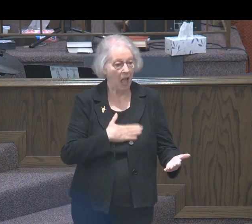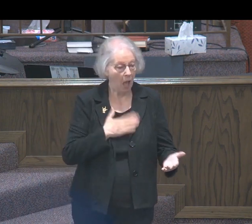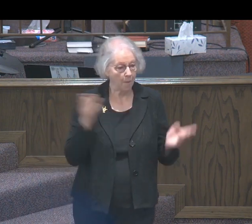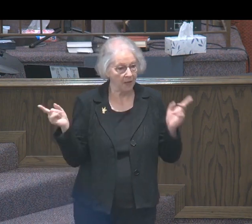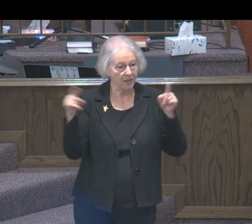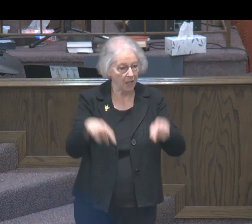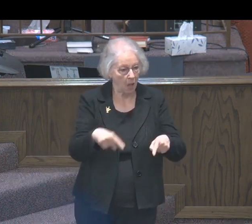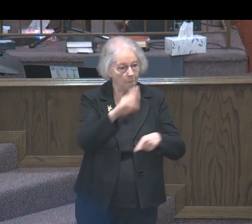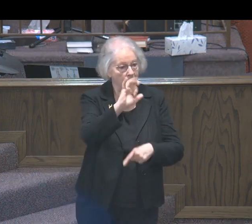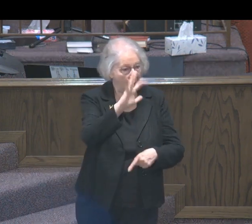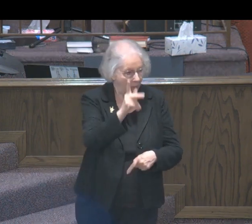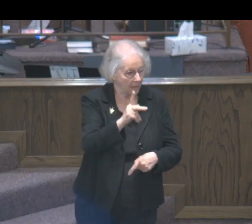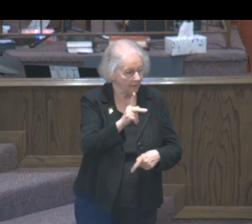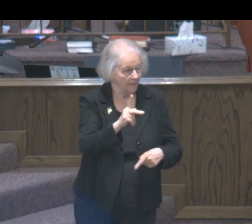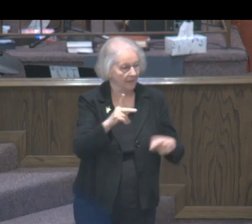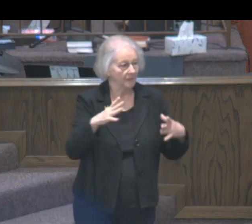Good morning.